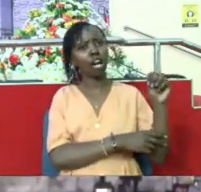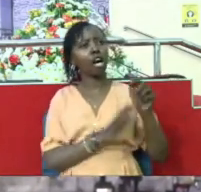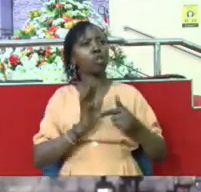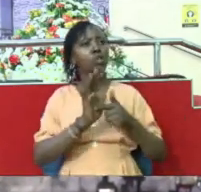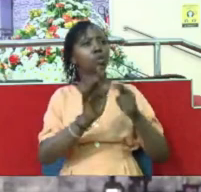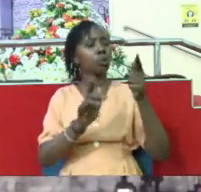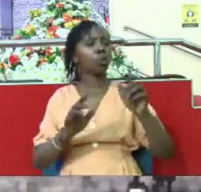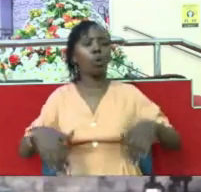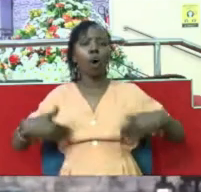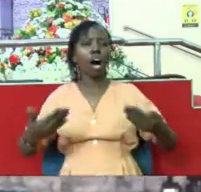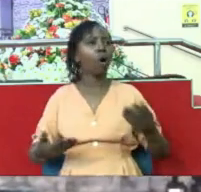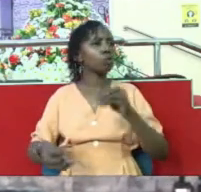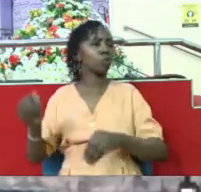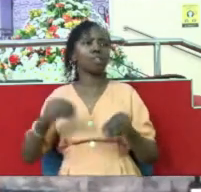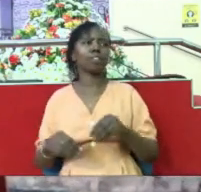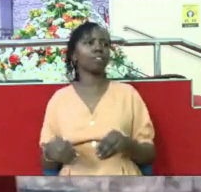Will you allow these people to outdo you?